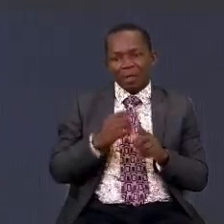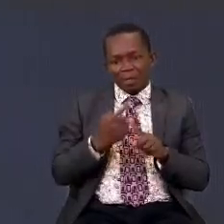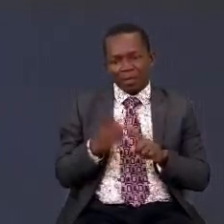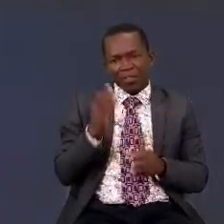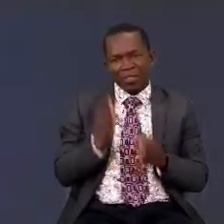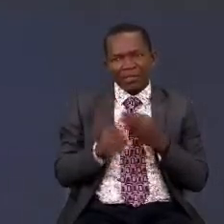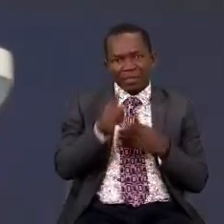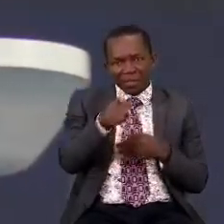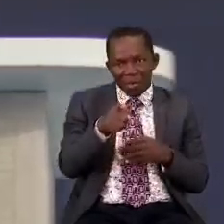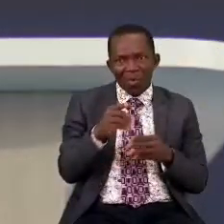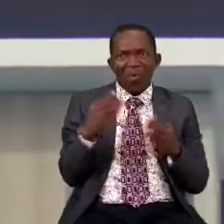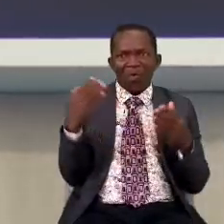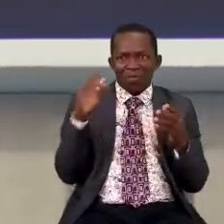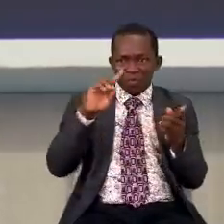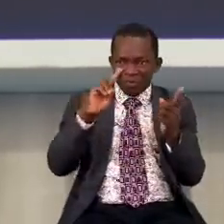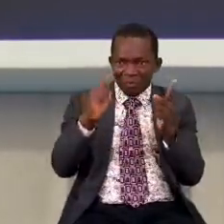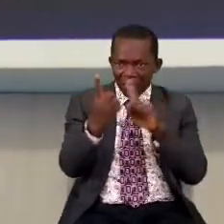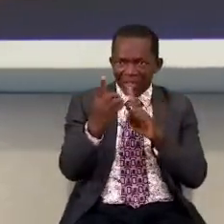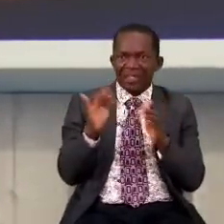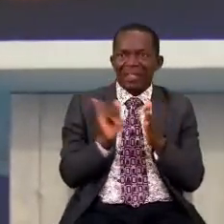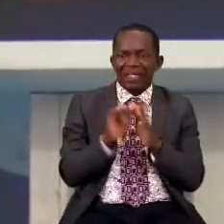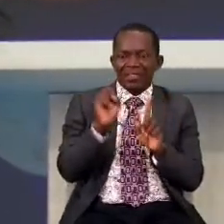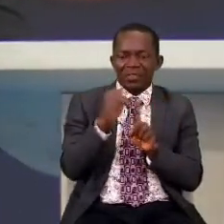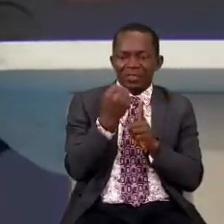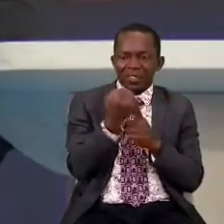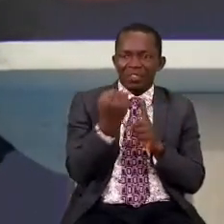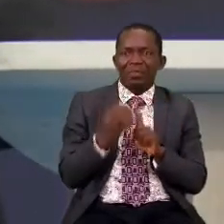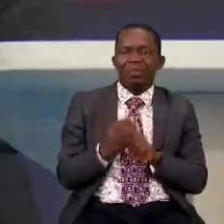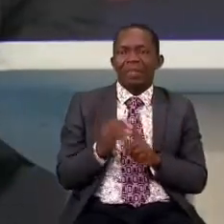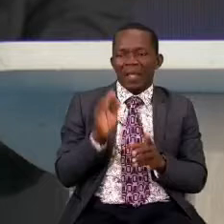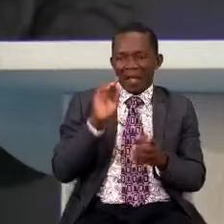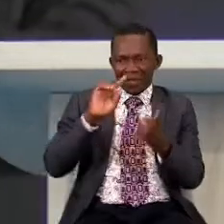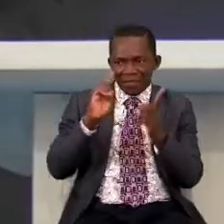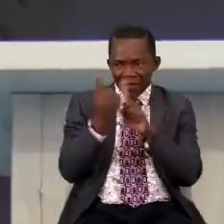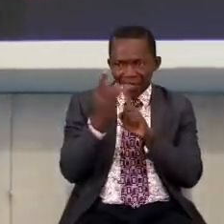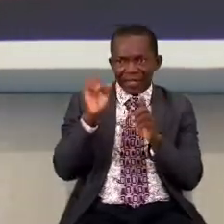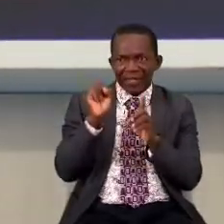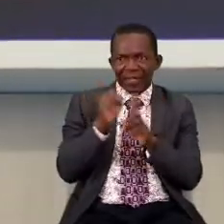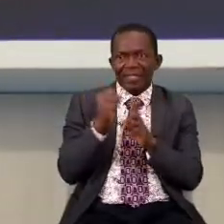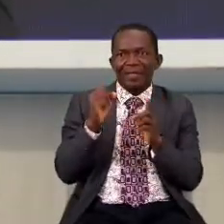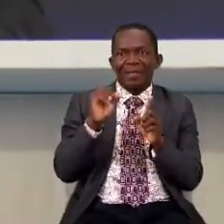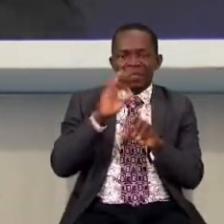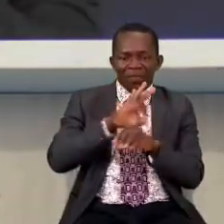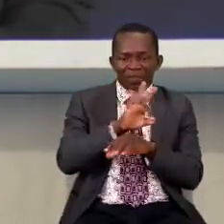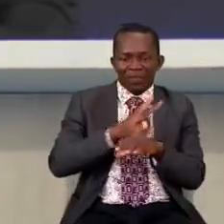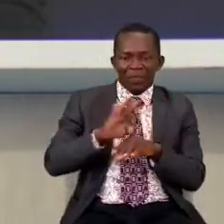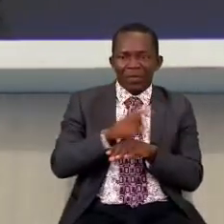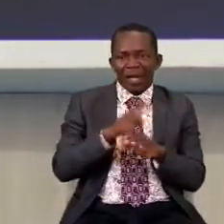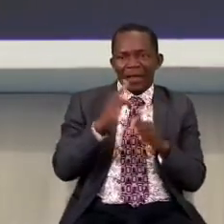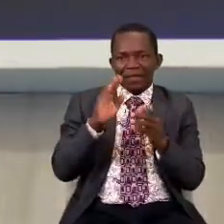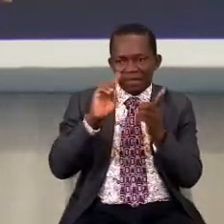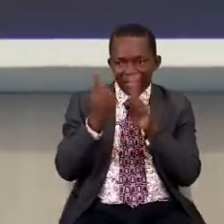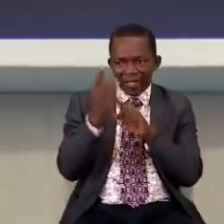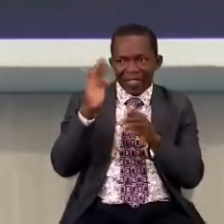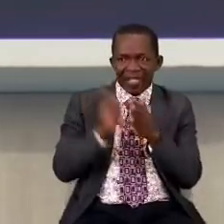your calling, and you do not allow any man to frighten you,